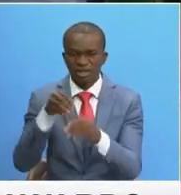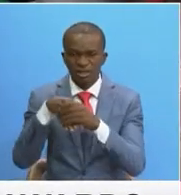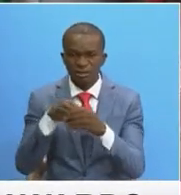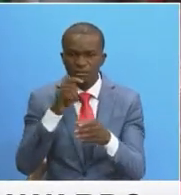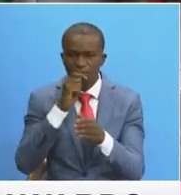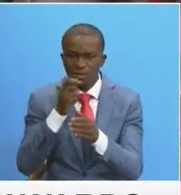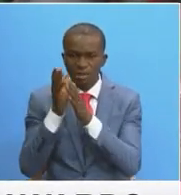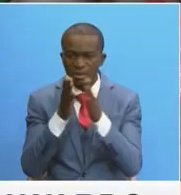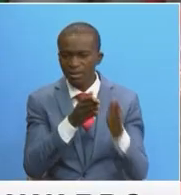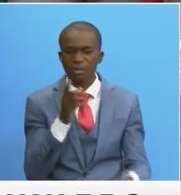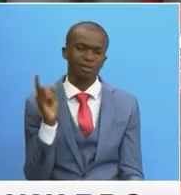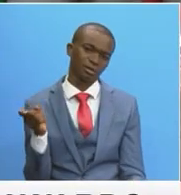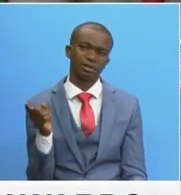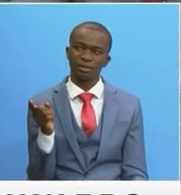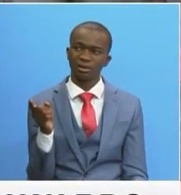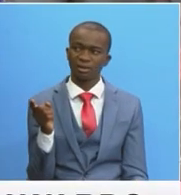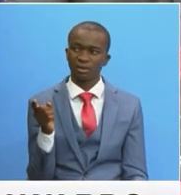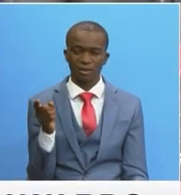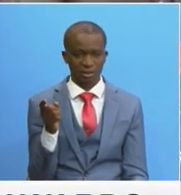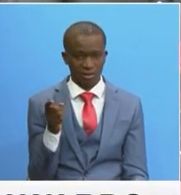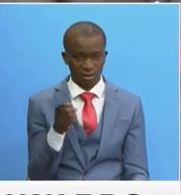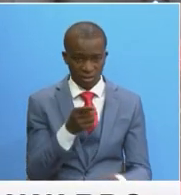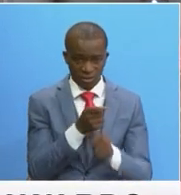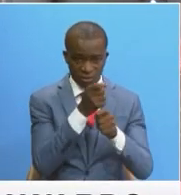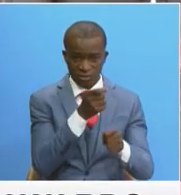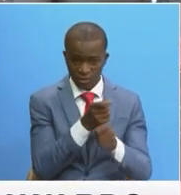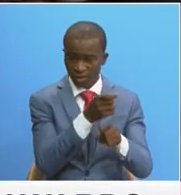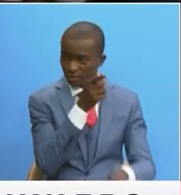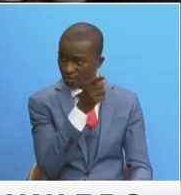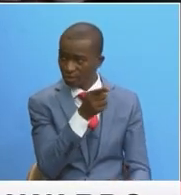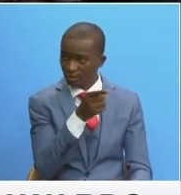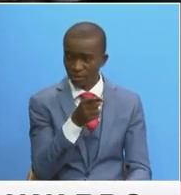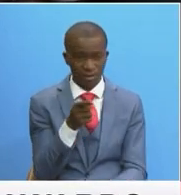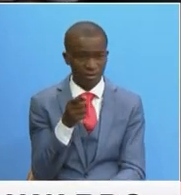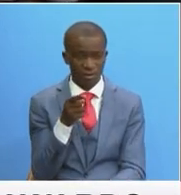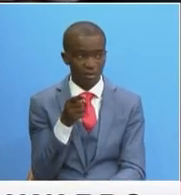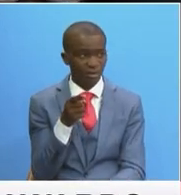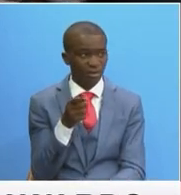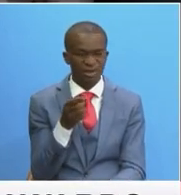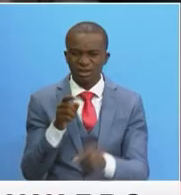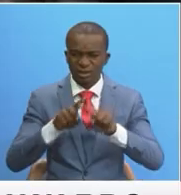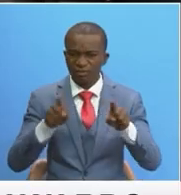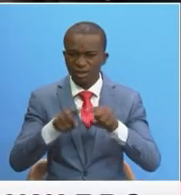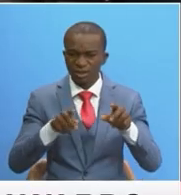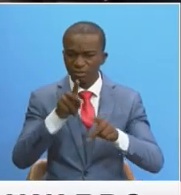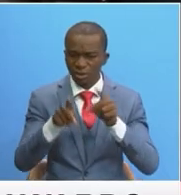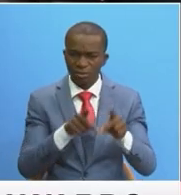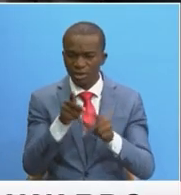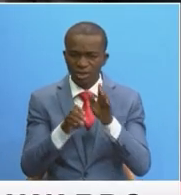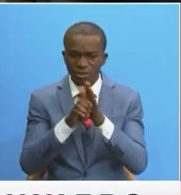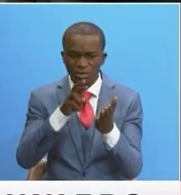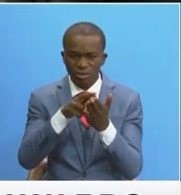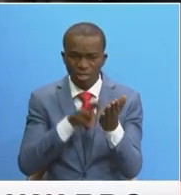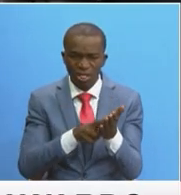sectors. The awards, which were dubbed Northern Province Media and Performance Awards, saw different people, including reporters in the